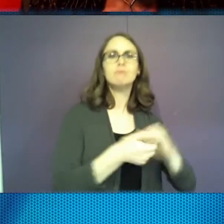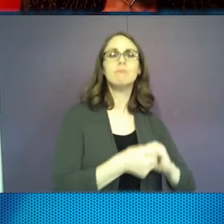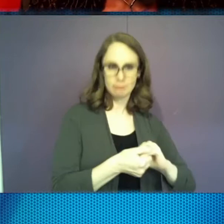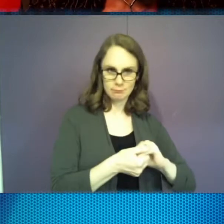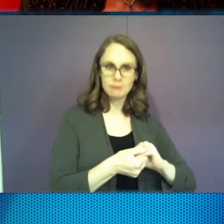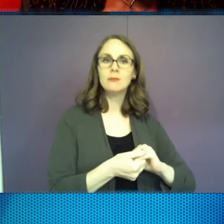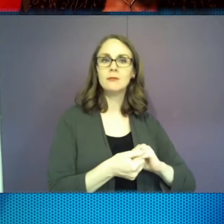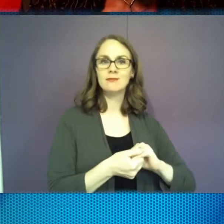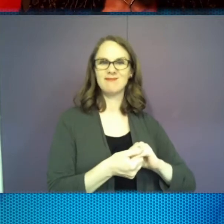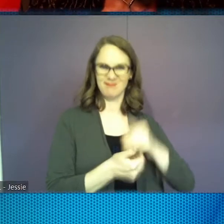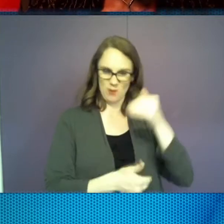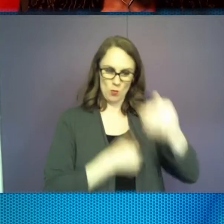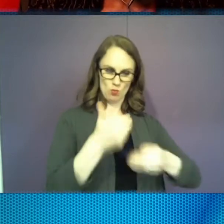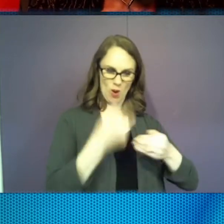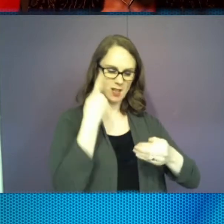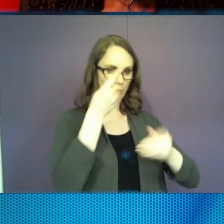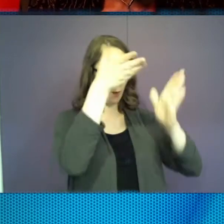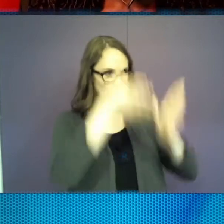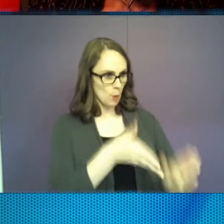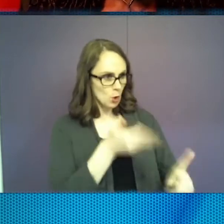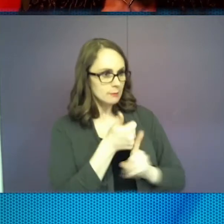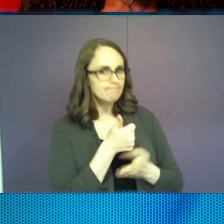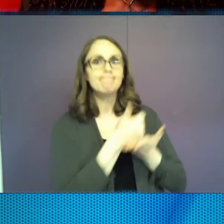this process for the person,